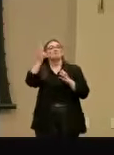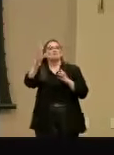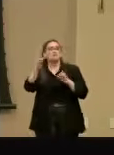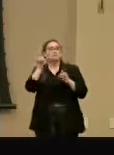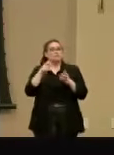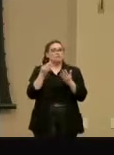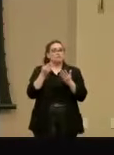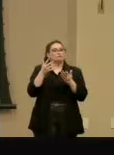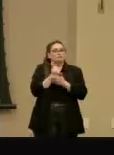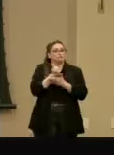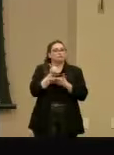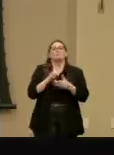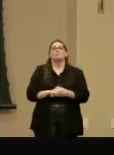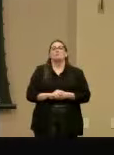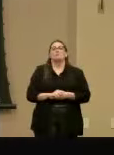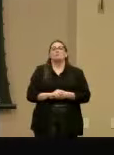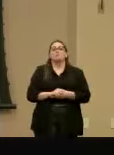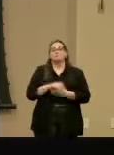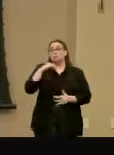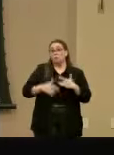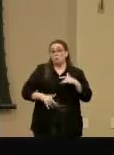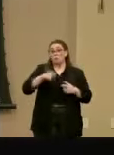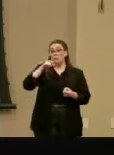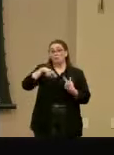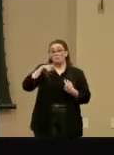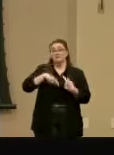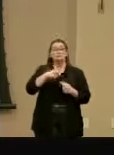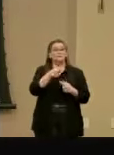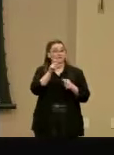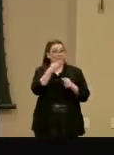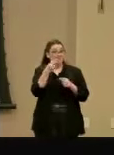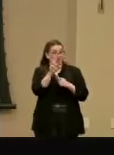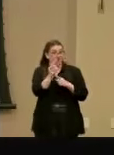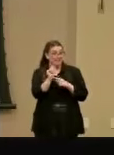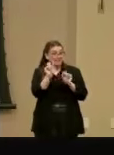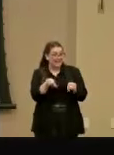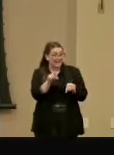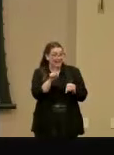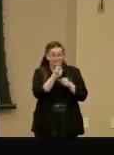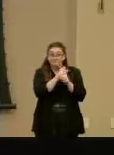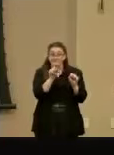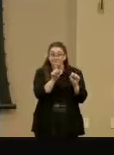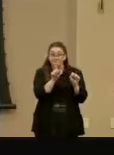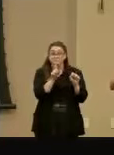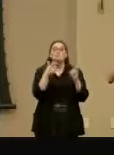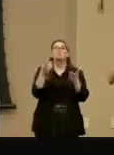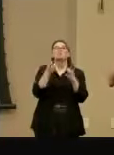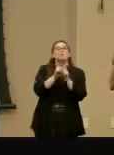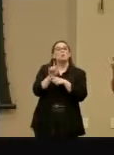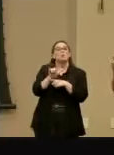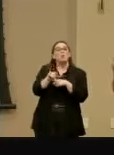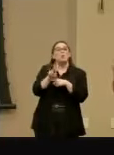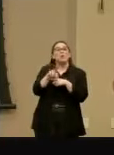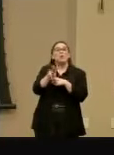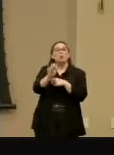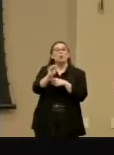time. Hormone replacement, maybe they're perimenopausal and they want to know, hey, can I take hormone replacement? Is that safe? And then how does lupus, just